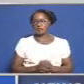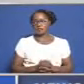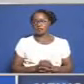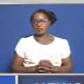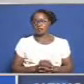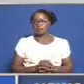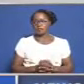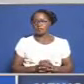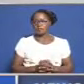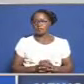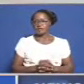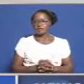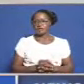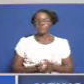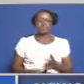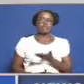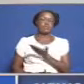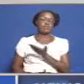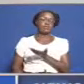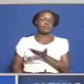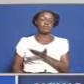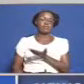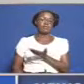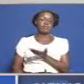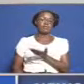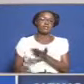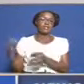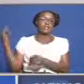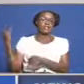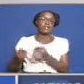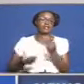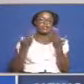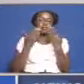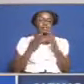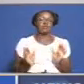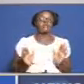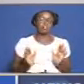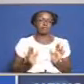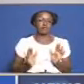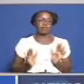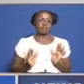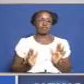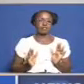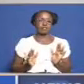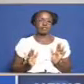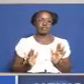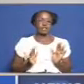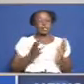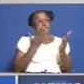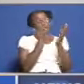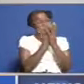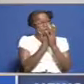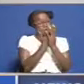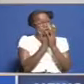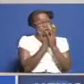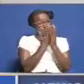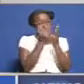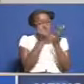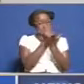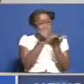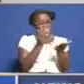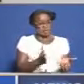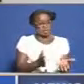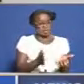It is the end of the road for senior sergeant Grace Nyamohanga, alias Nasra, the prison warder believed to be in charge of a